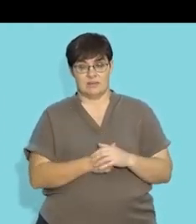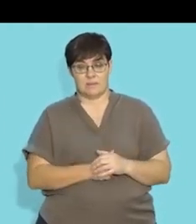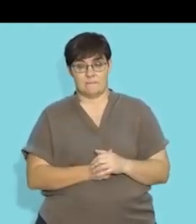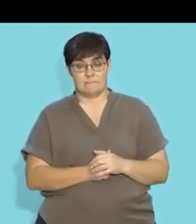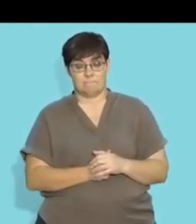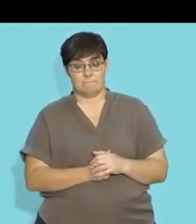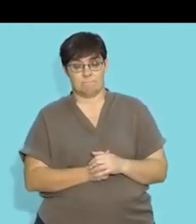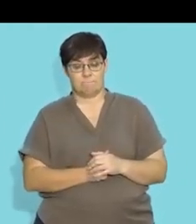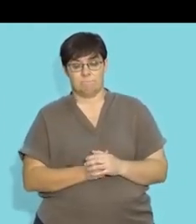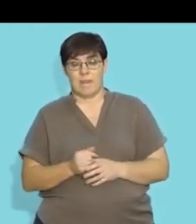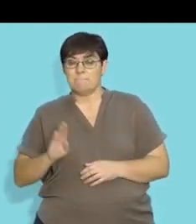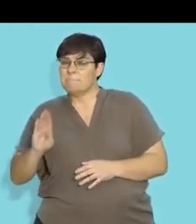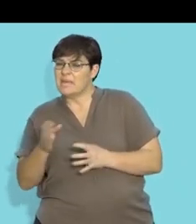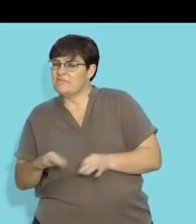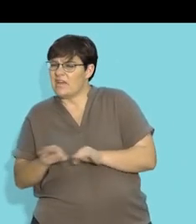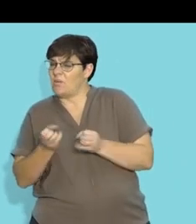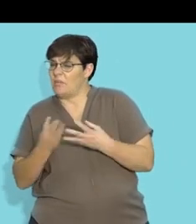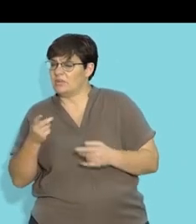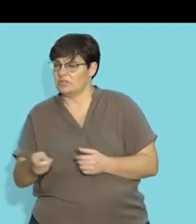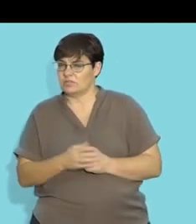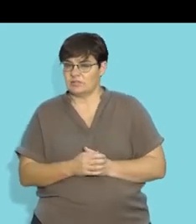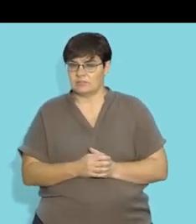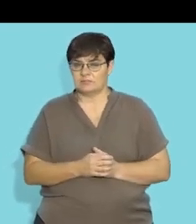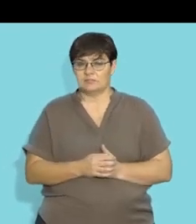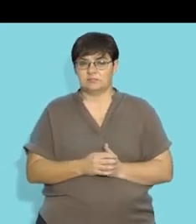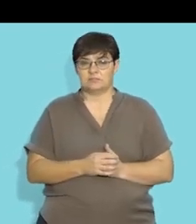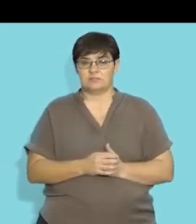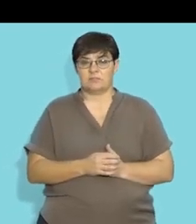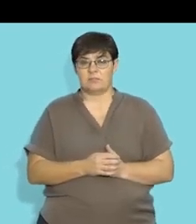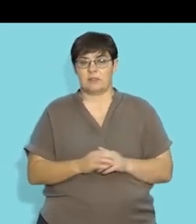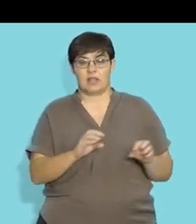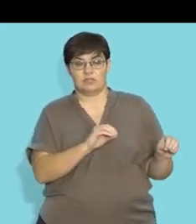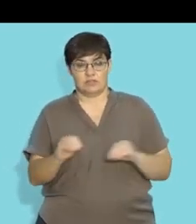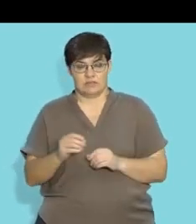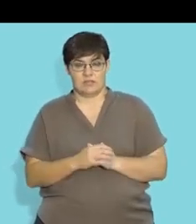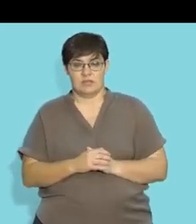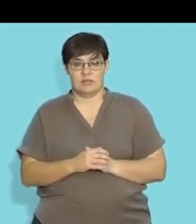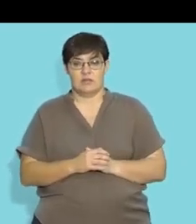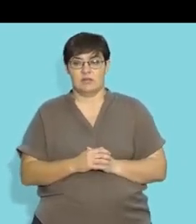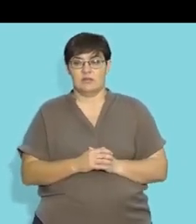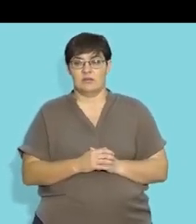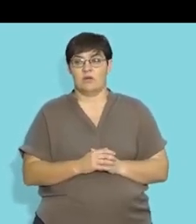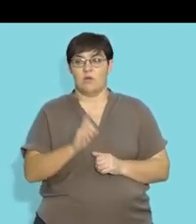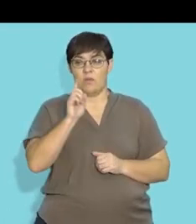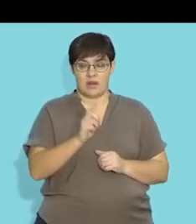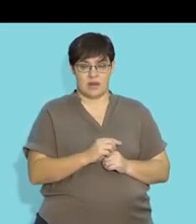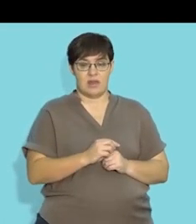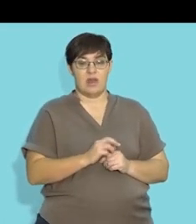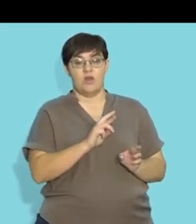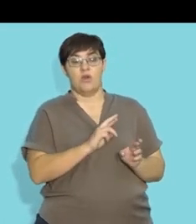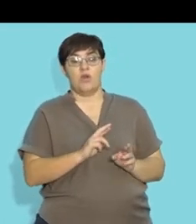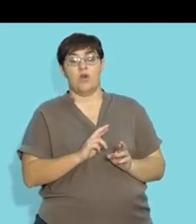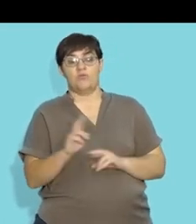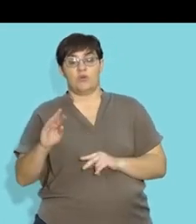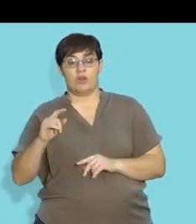11.7 for A value. Then what about the B value? The B value, again, shift 1,